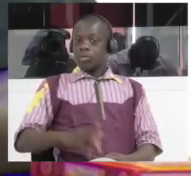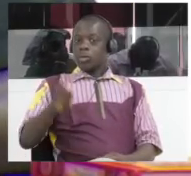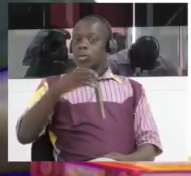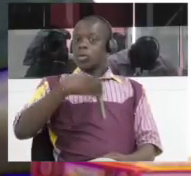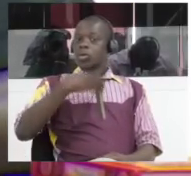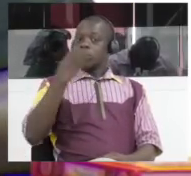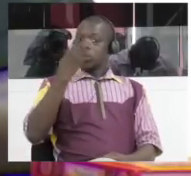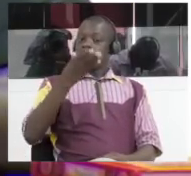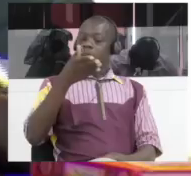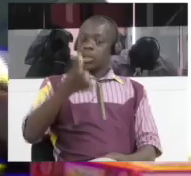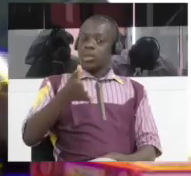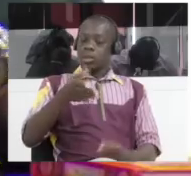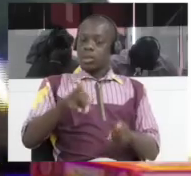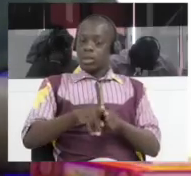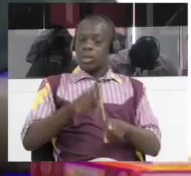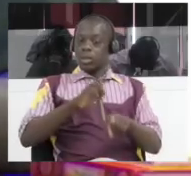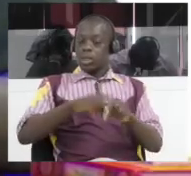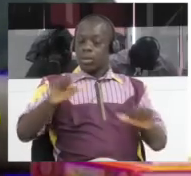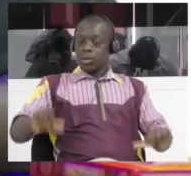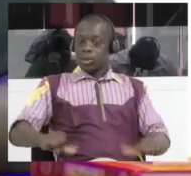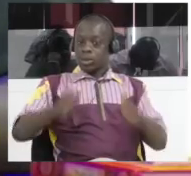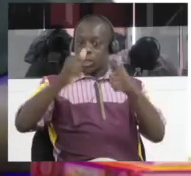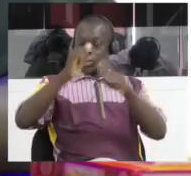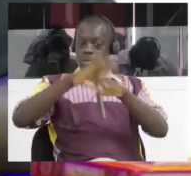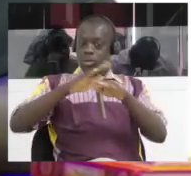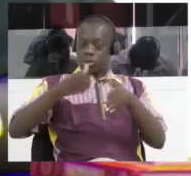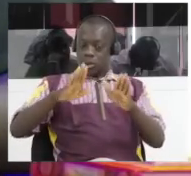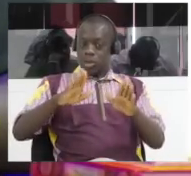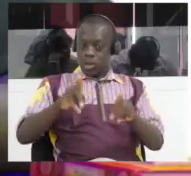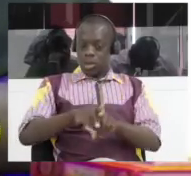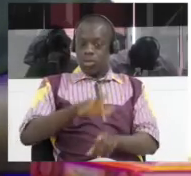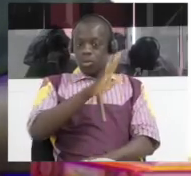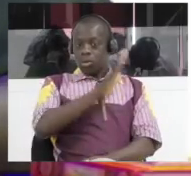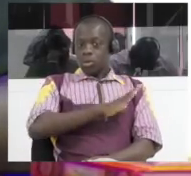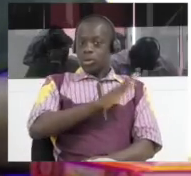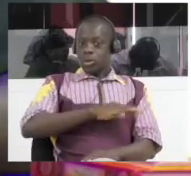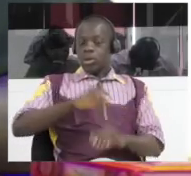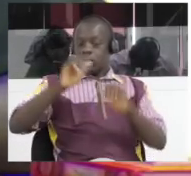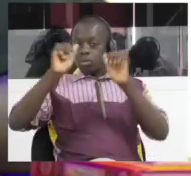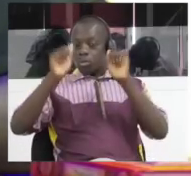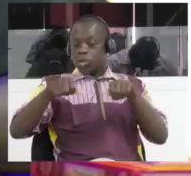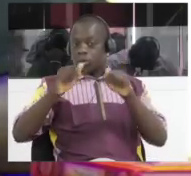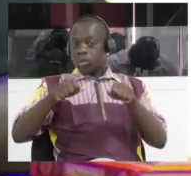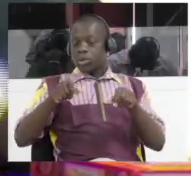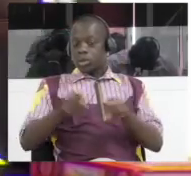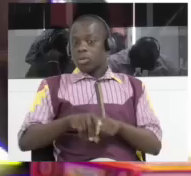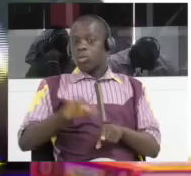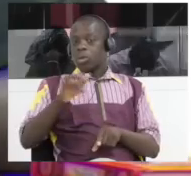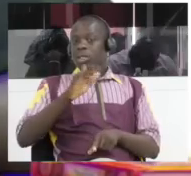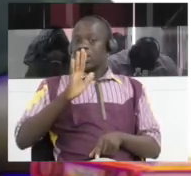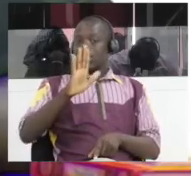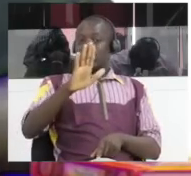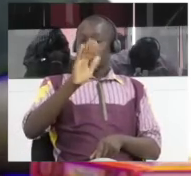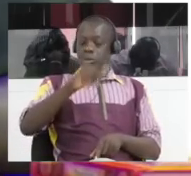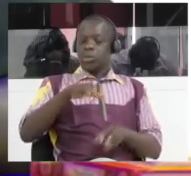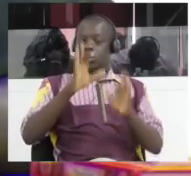what I want to state here is that when we started along the way, there was also the possibility, which I will come to